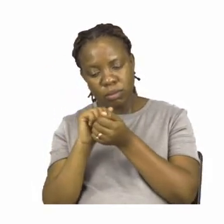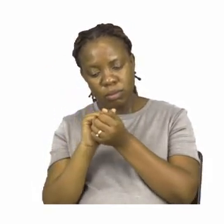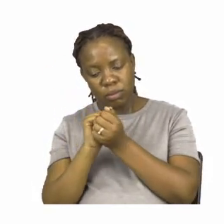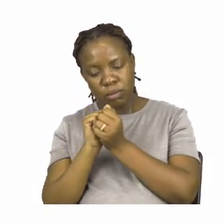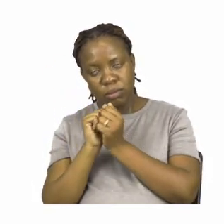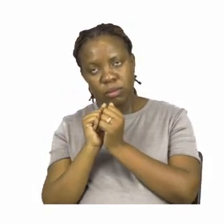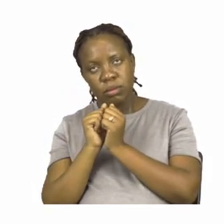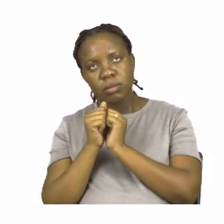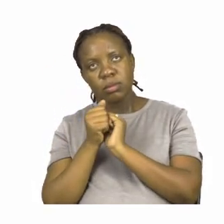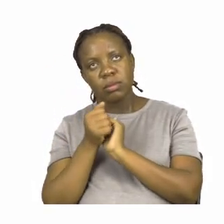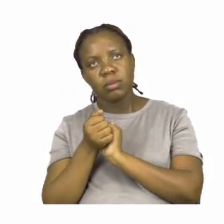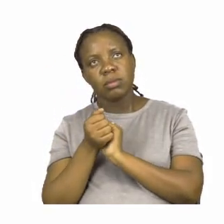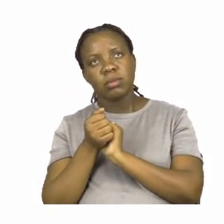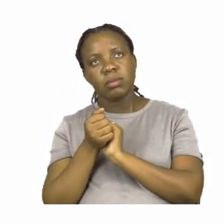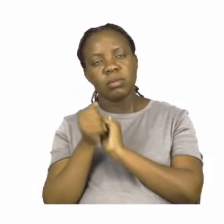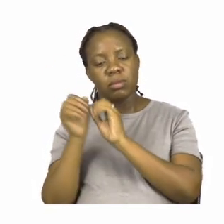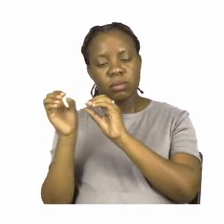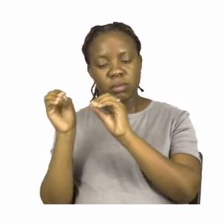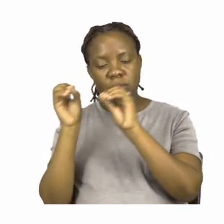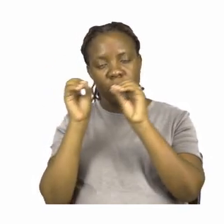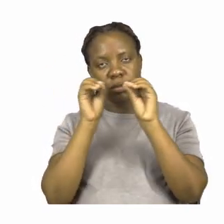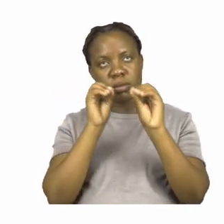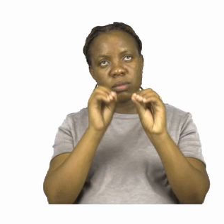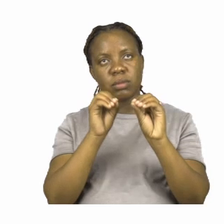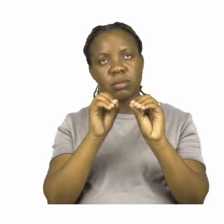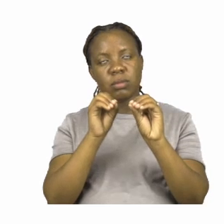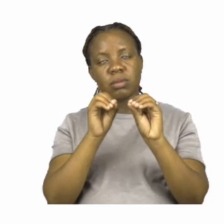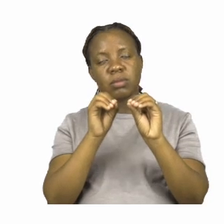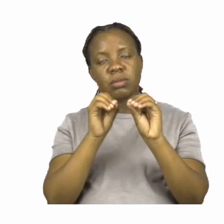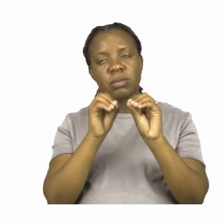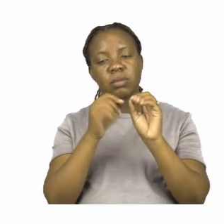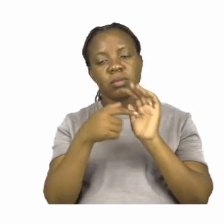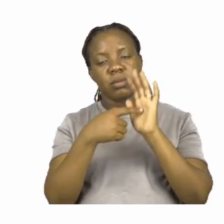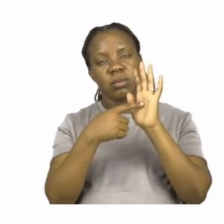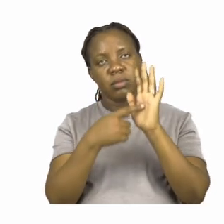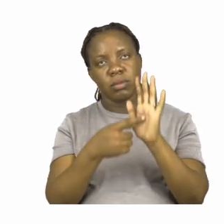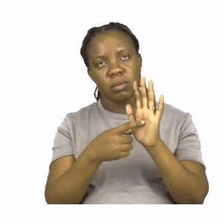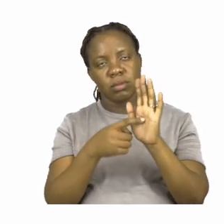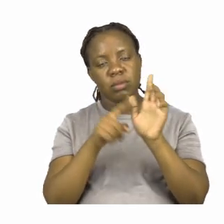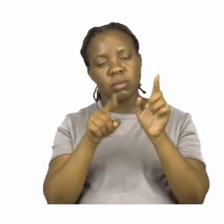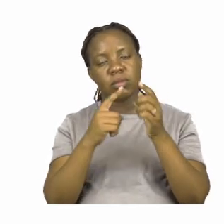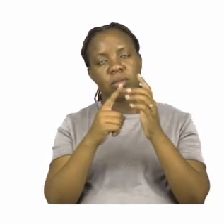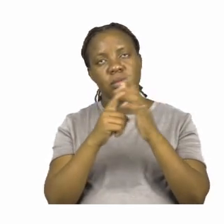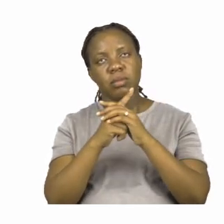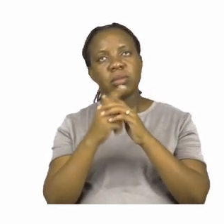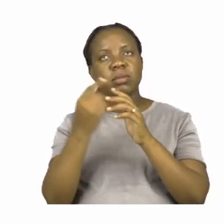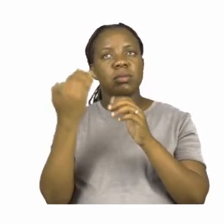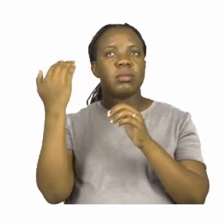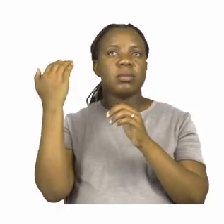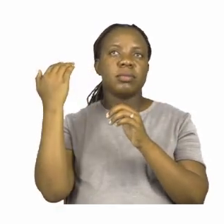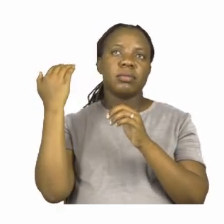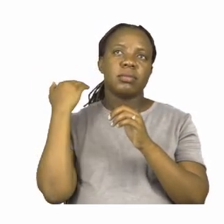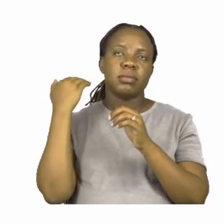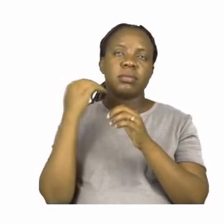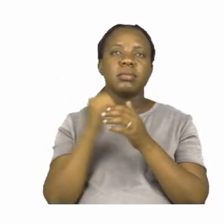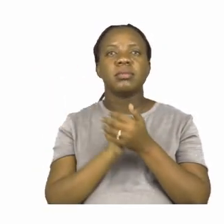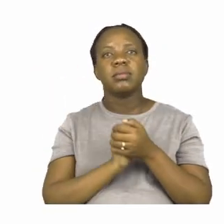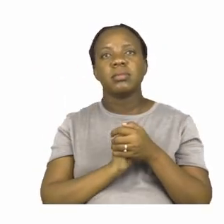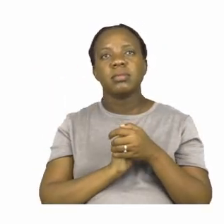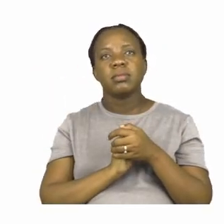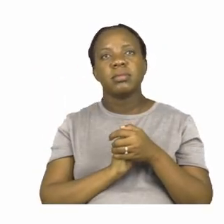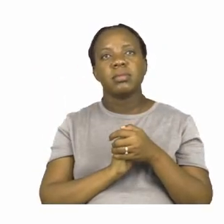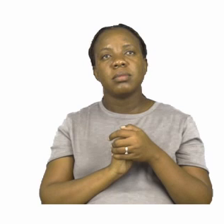to its past tense. And then afterwards, after you have completed all